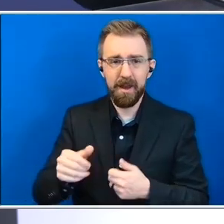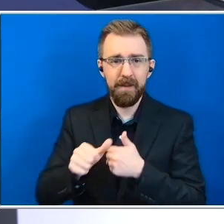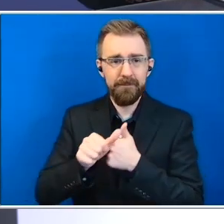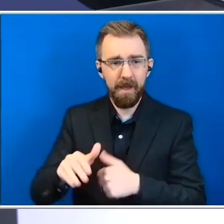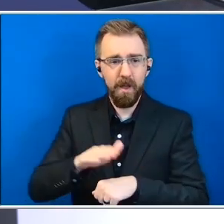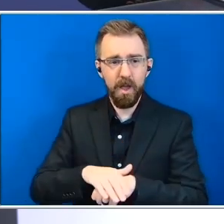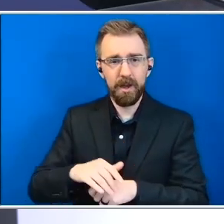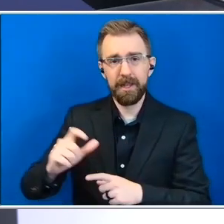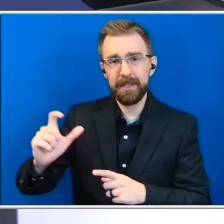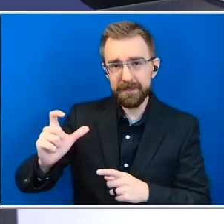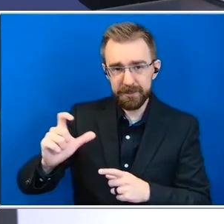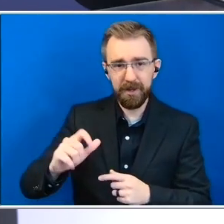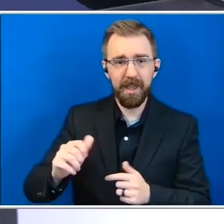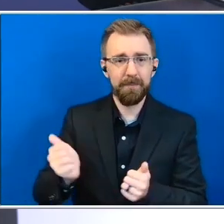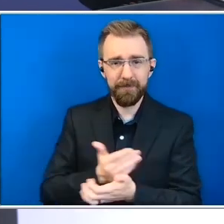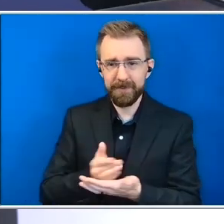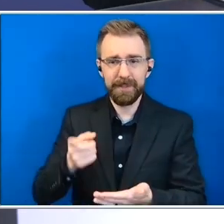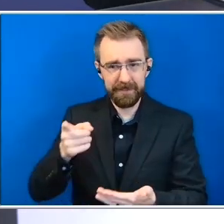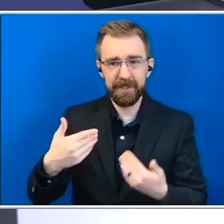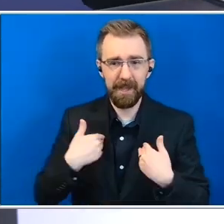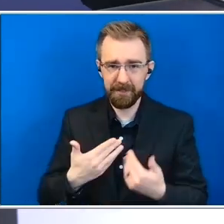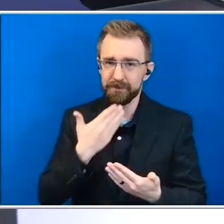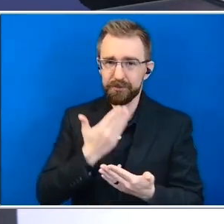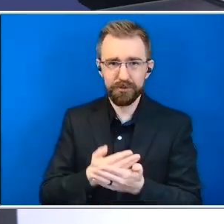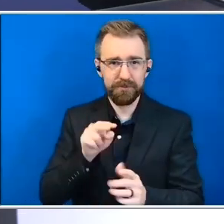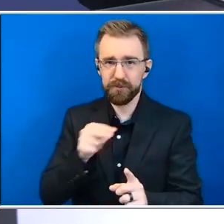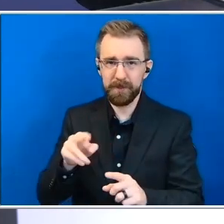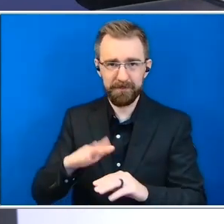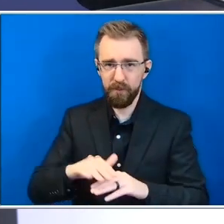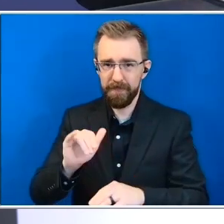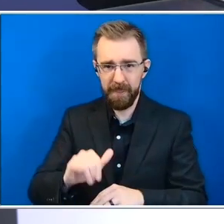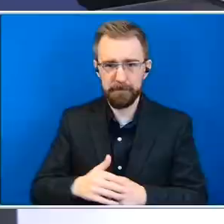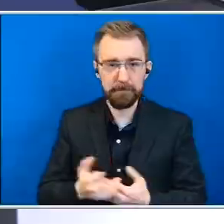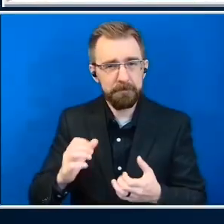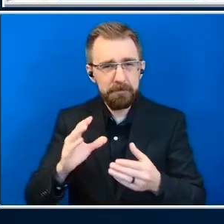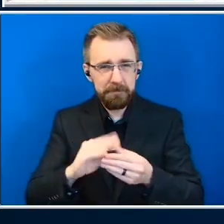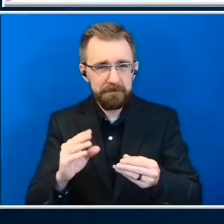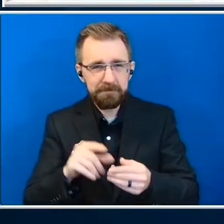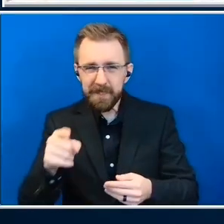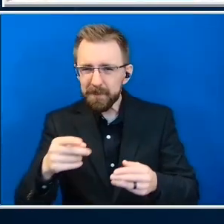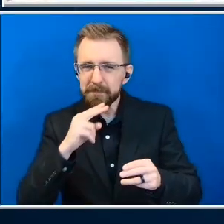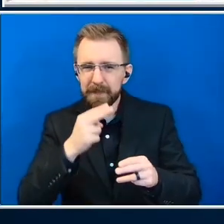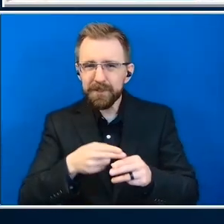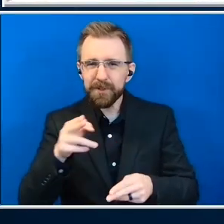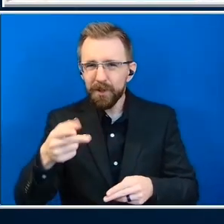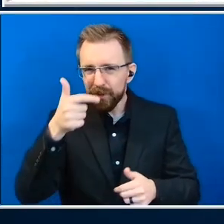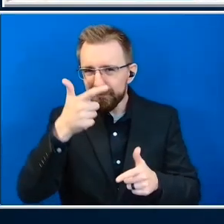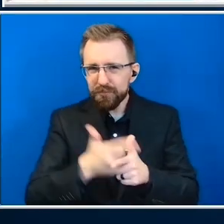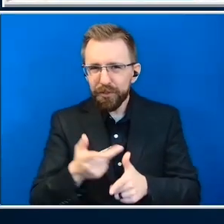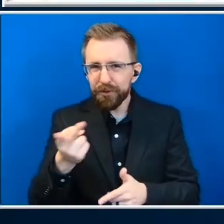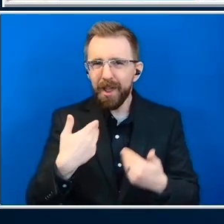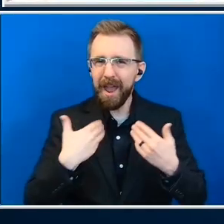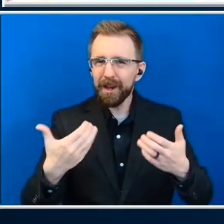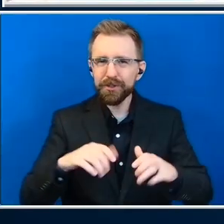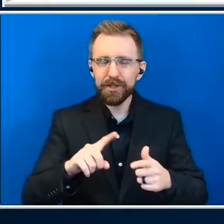things. He's got great insights about. I just want to say really quick, Carlos. You said you and your brother had a chance to grow, and you keep this